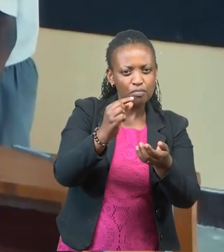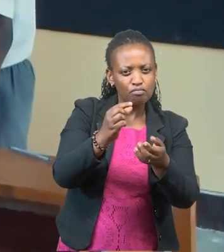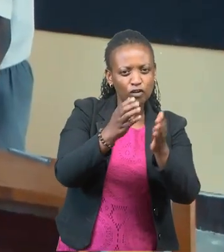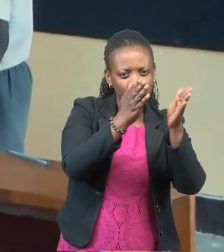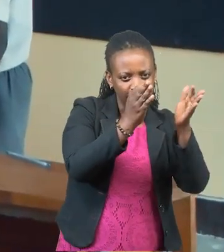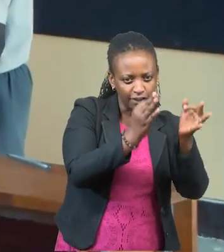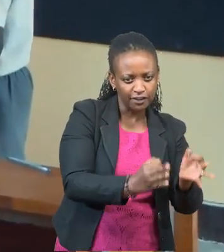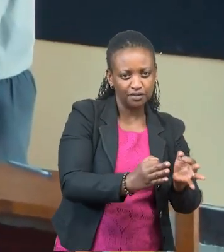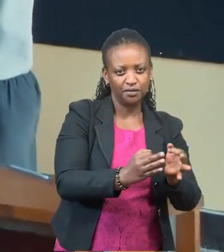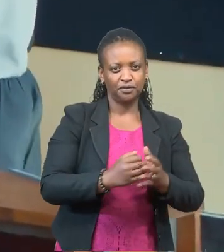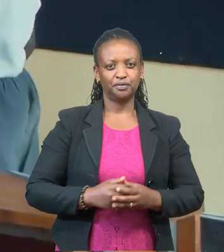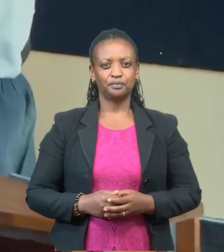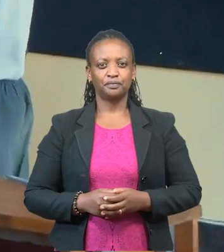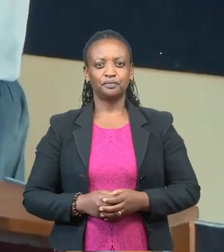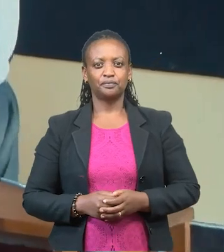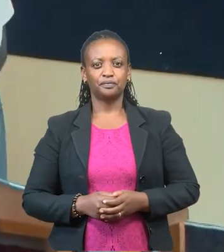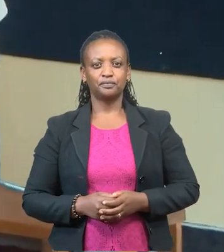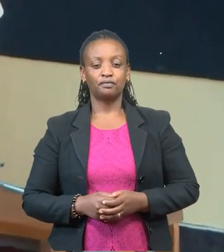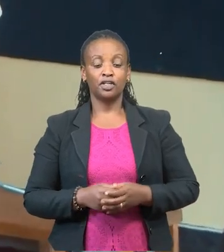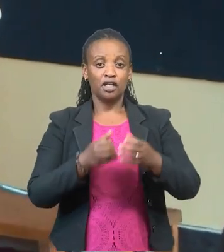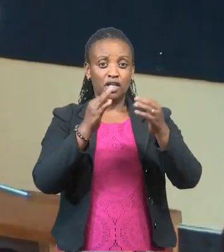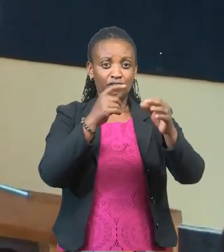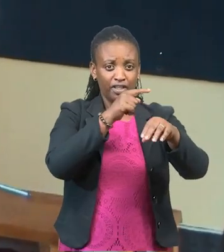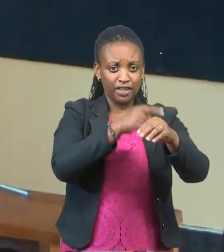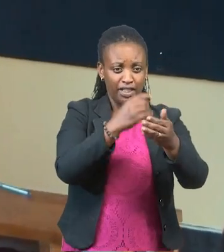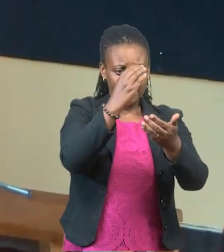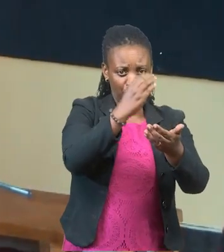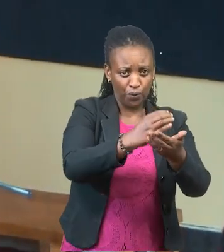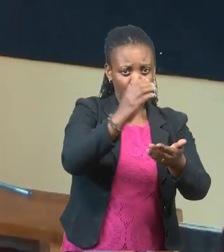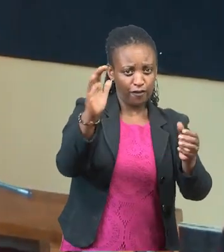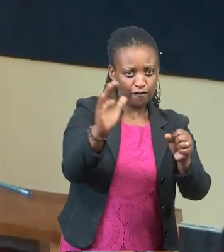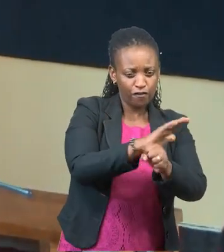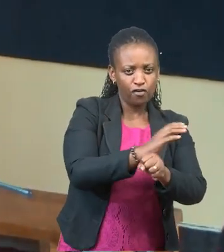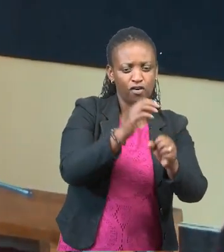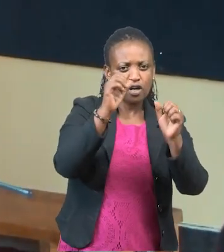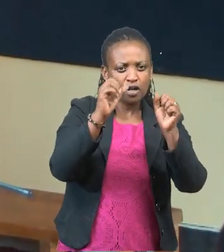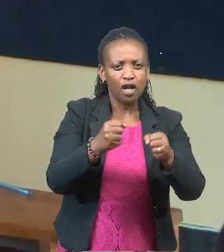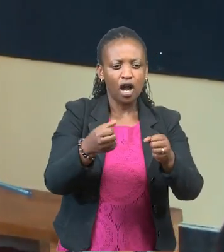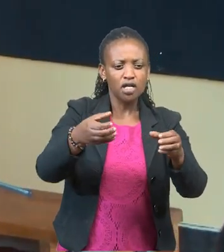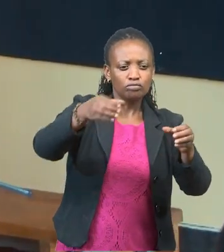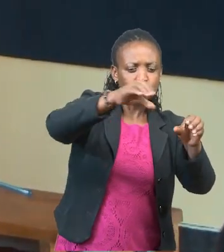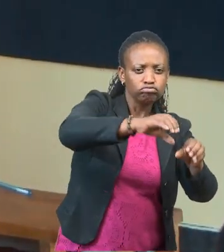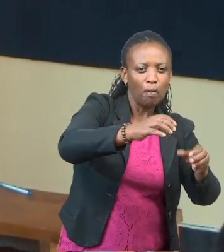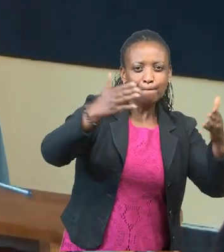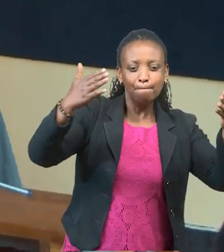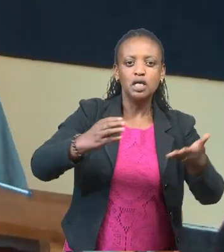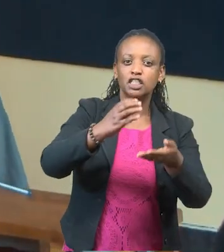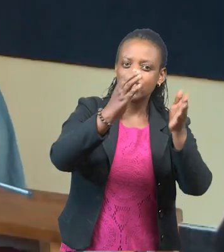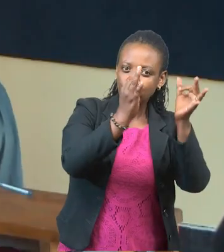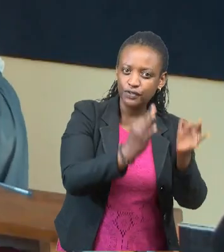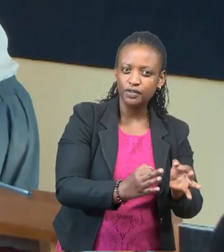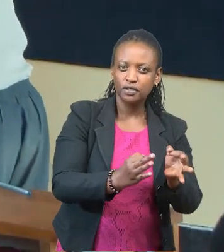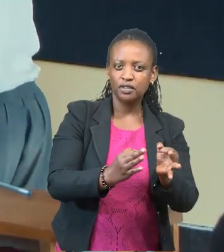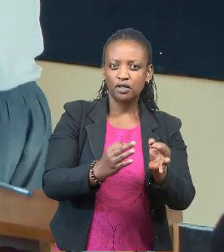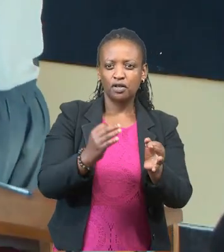power water in a small container. When this container is full, you pour in the big container. Stand